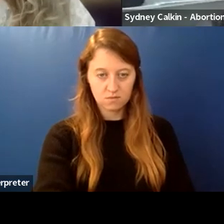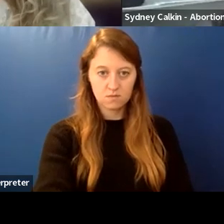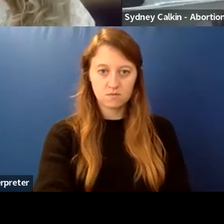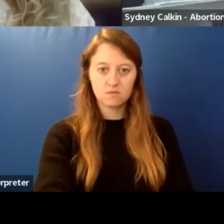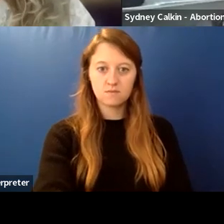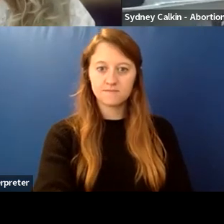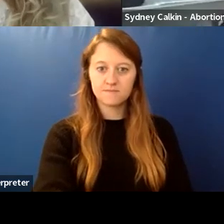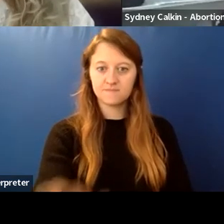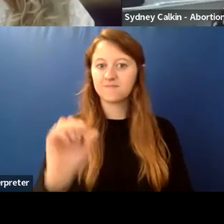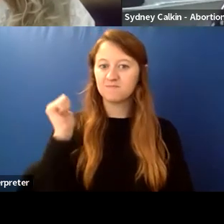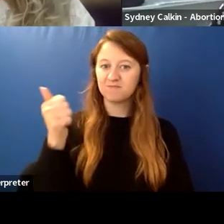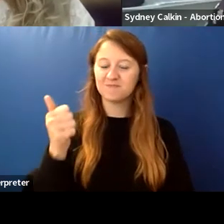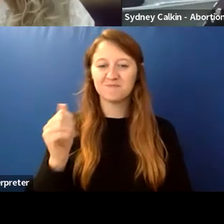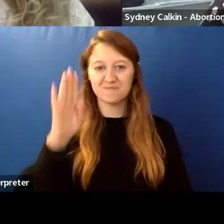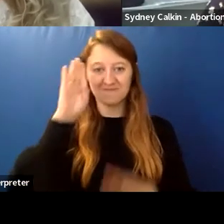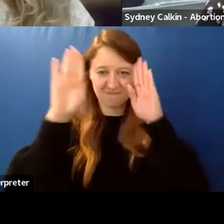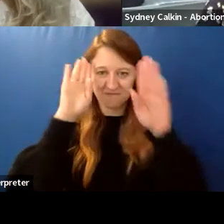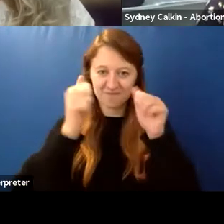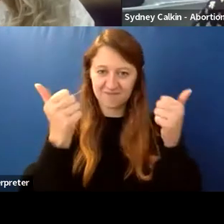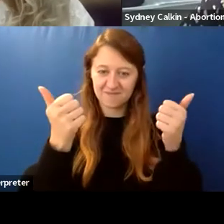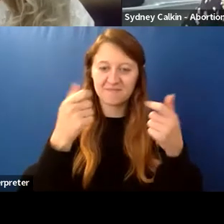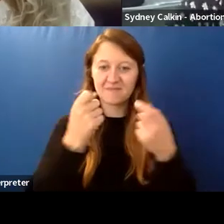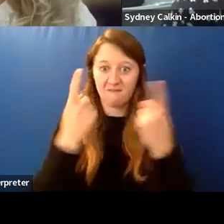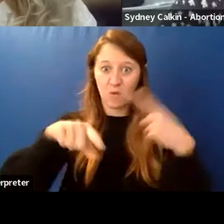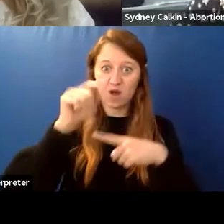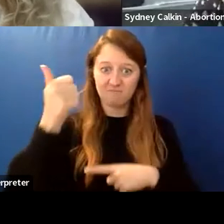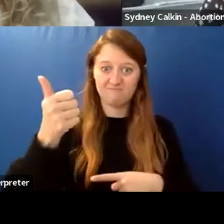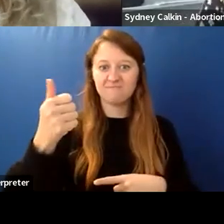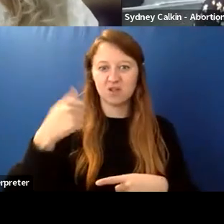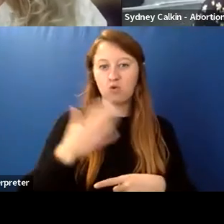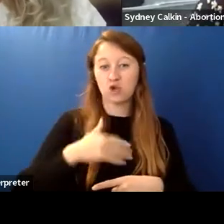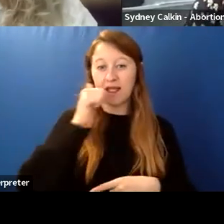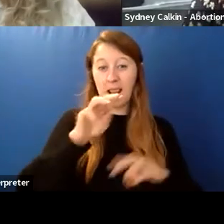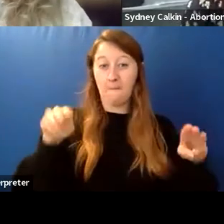Hello, everybody. You're very welcome. We're just letting people in now, so we'll start in another minute.